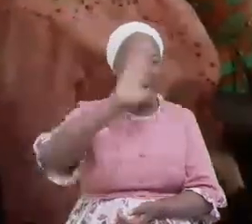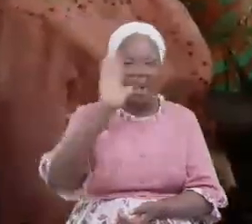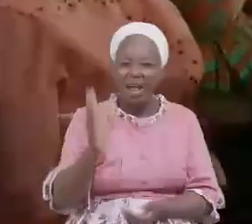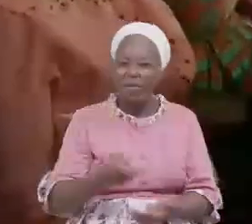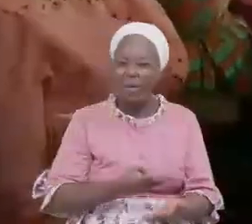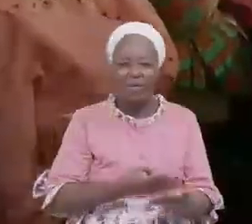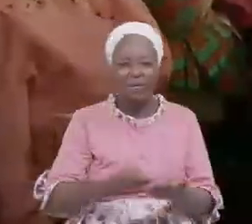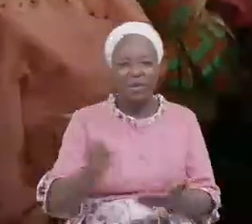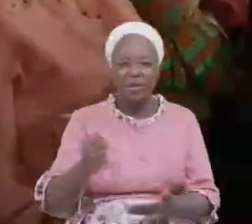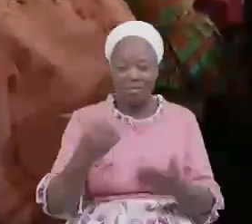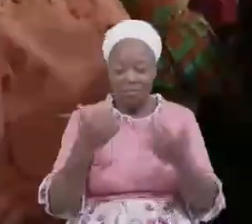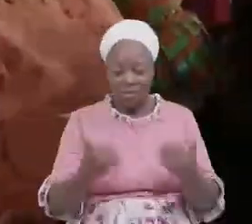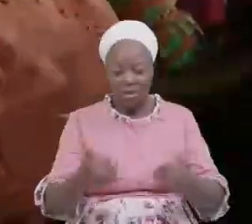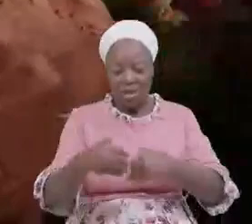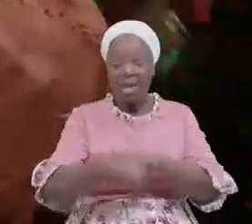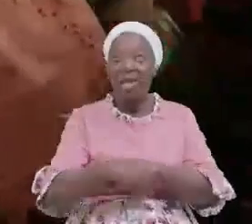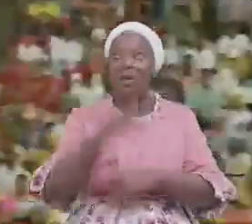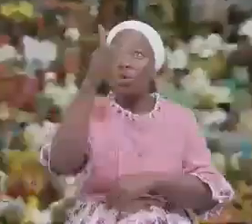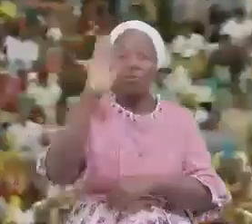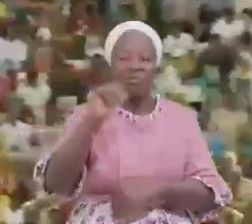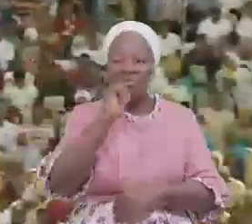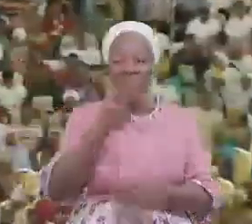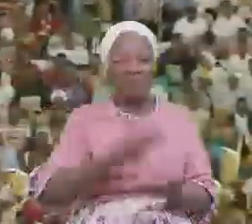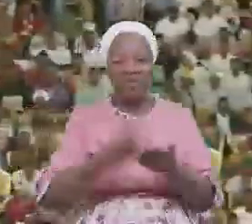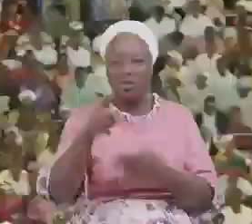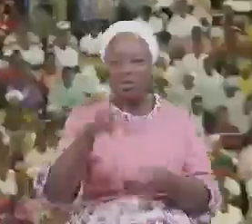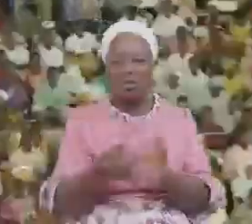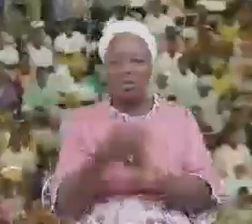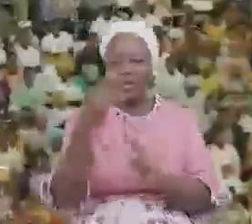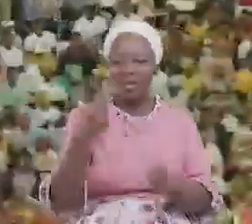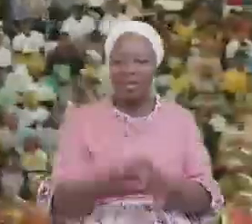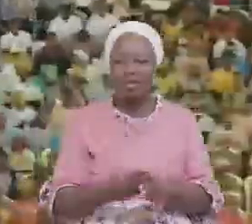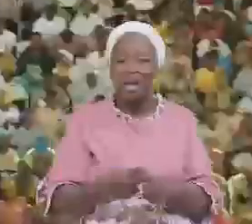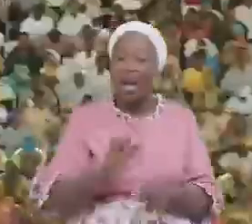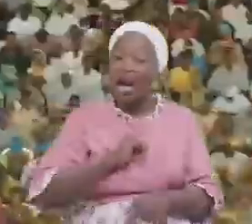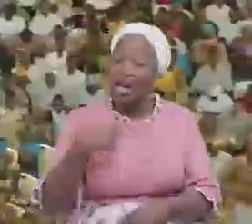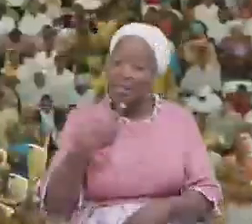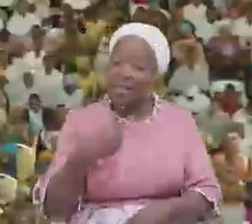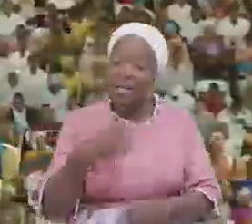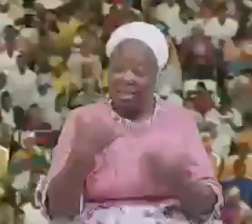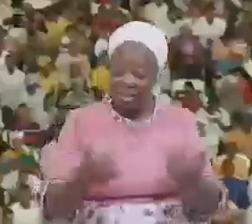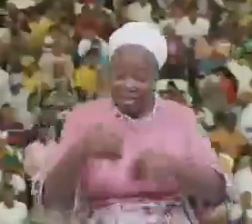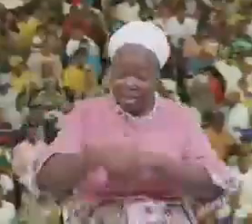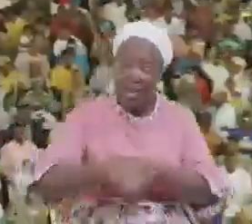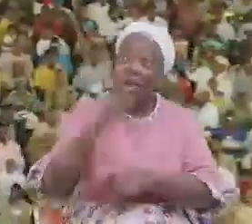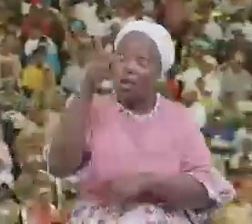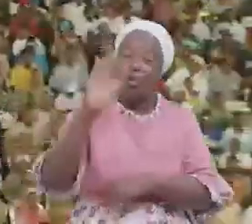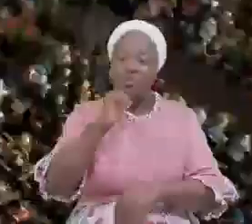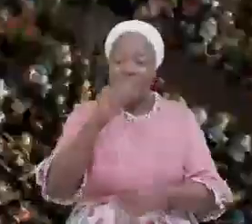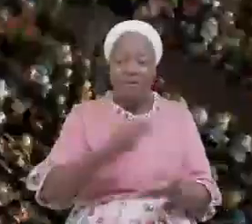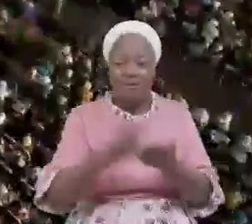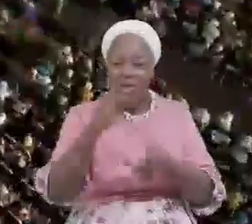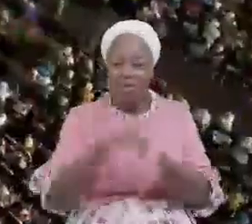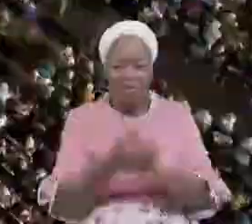Tonight, he will not fail you. I said, tonight, he will not fail you.